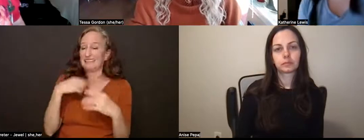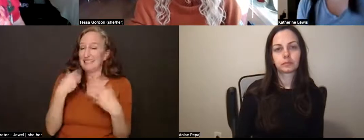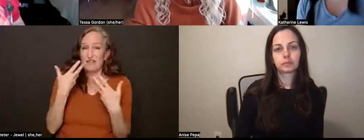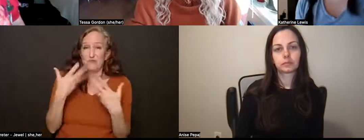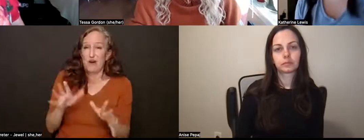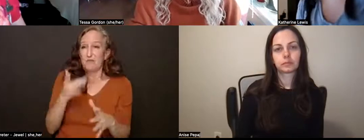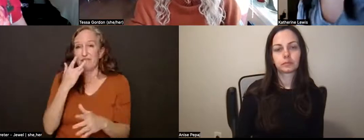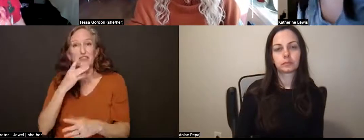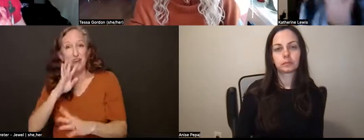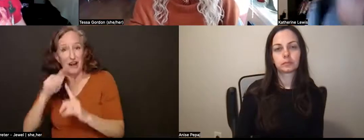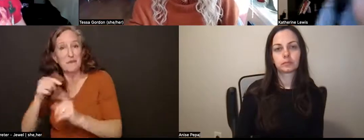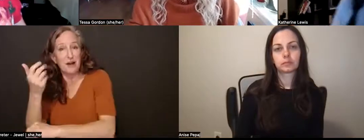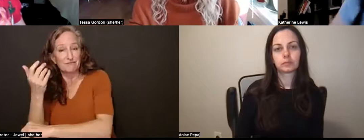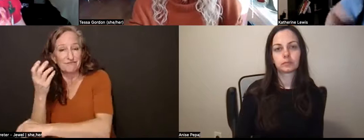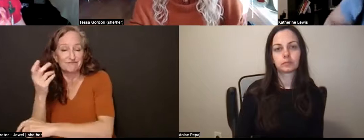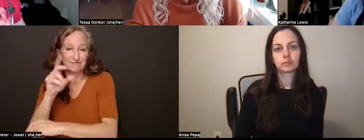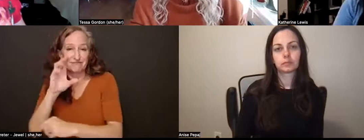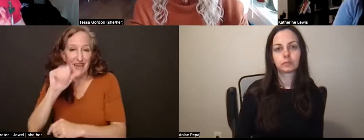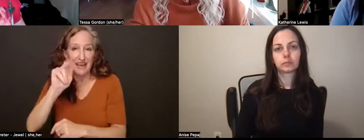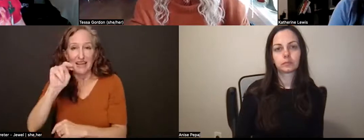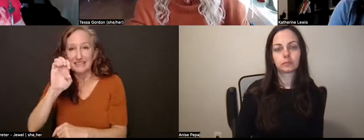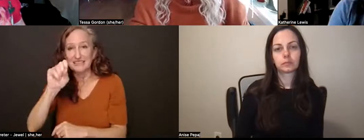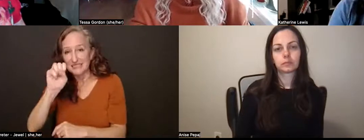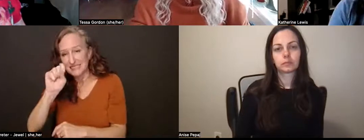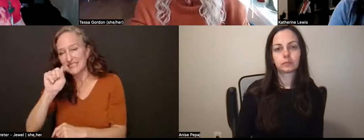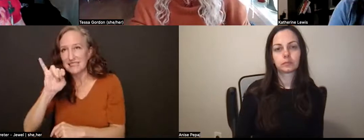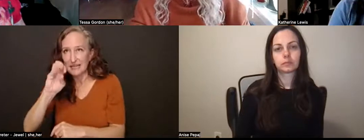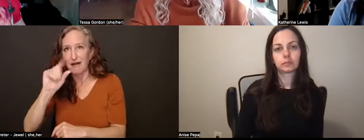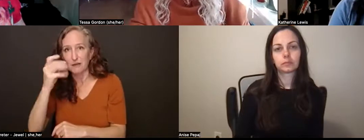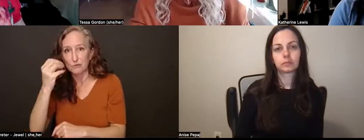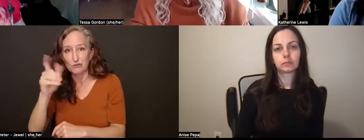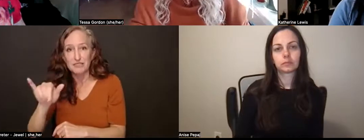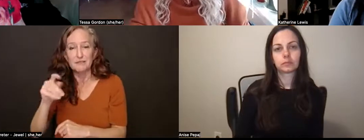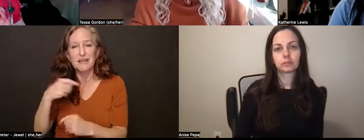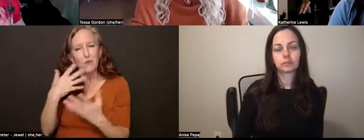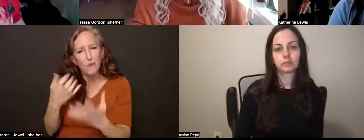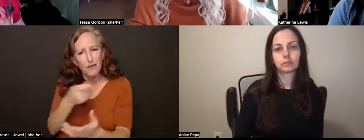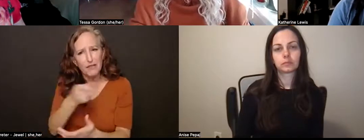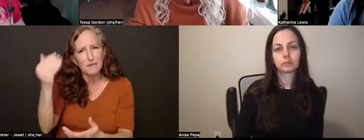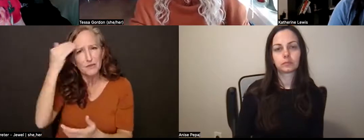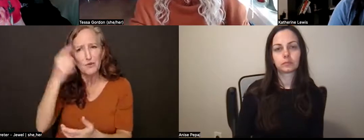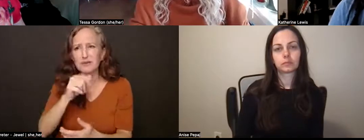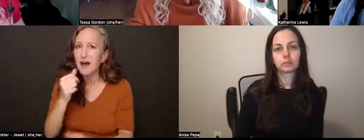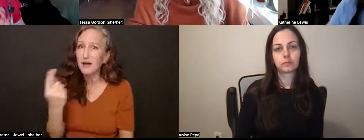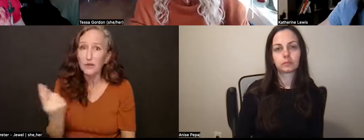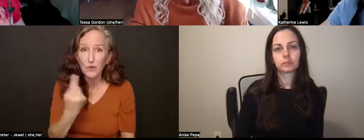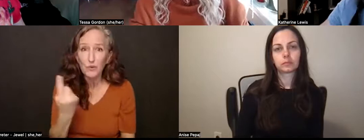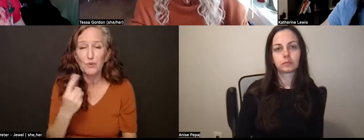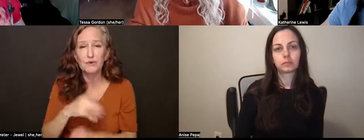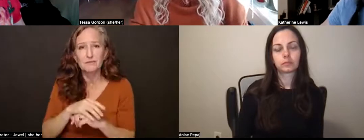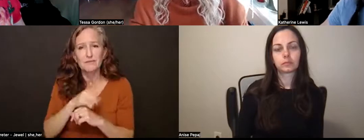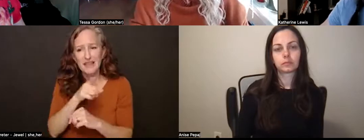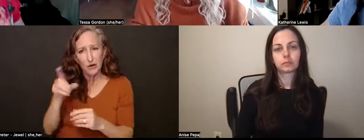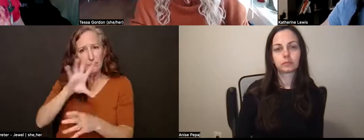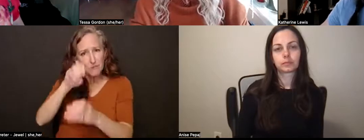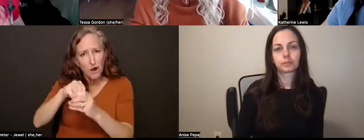but I needed people to know that they weren't alone. And if they were in medical school, I wanted to have open discussions about how we